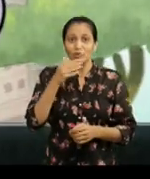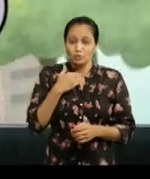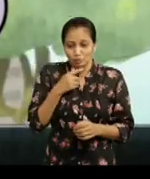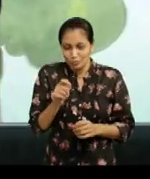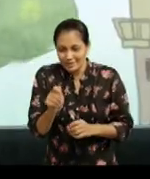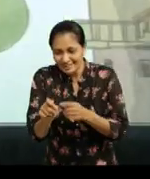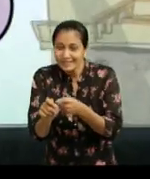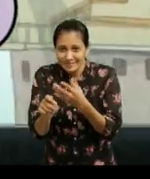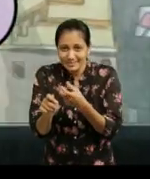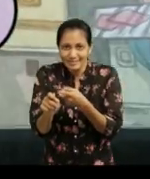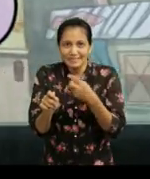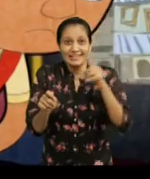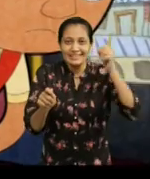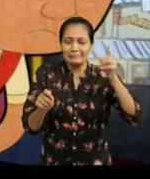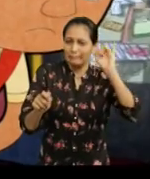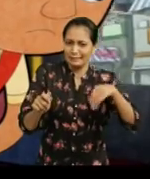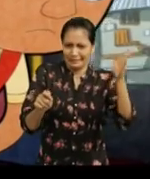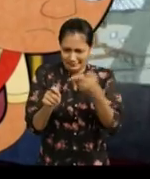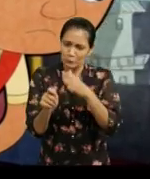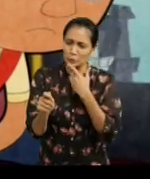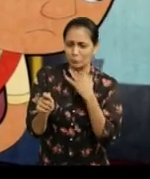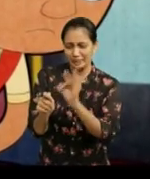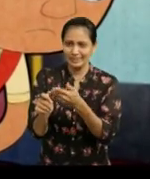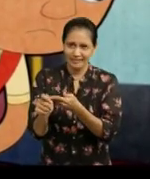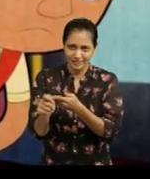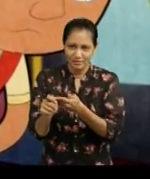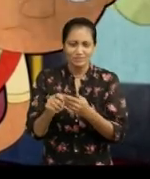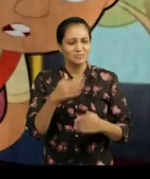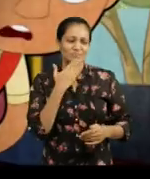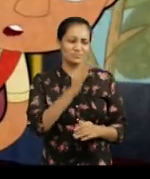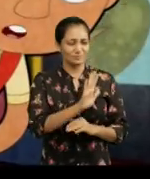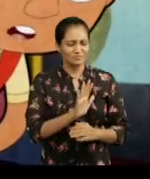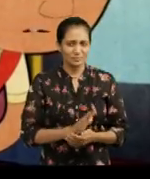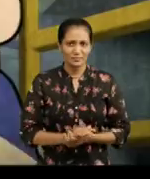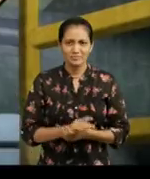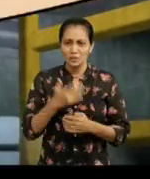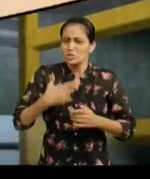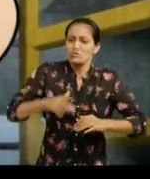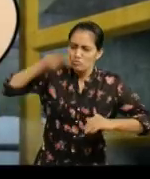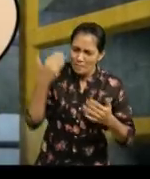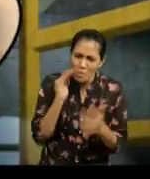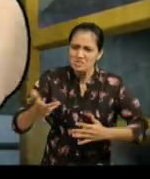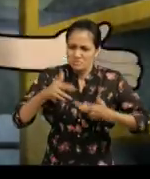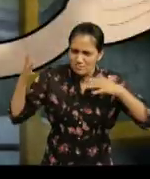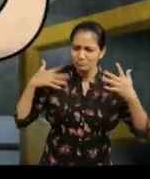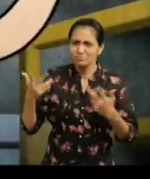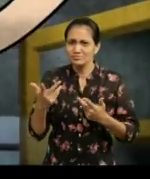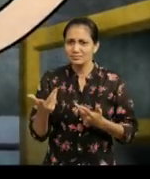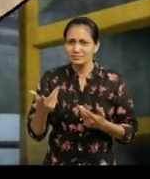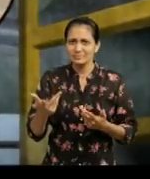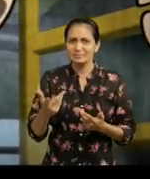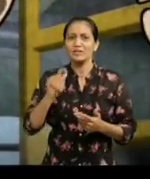This one is sweeter than Nalini, teacher. No thanks. When will you ever grow up like other